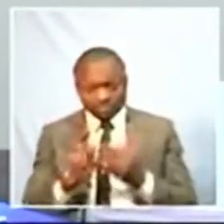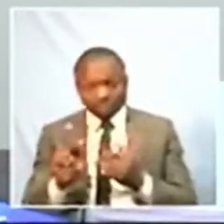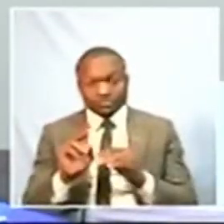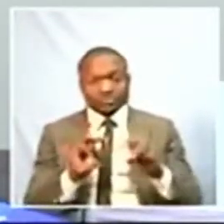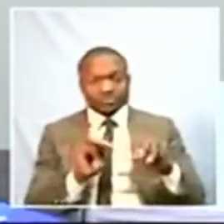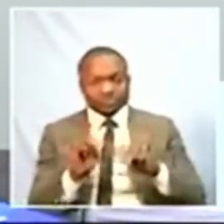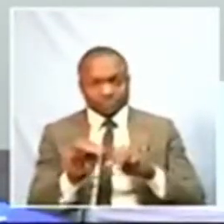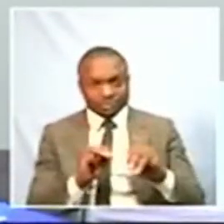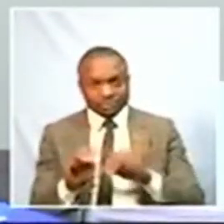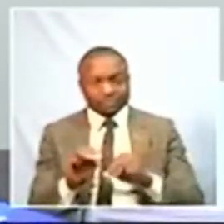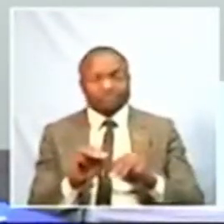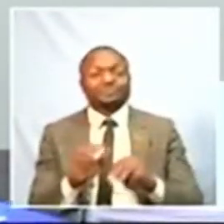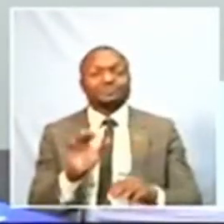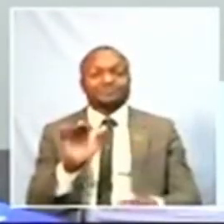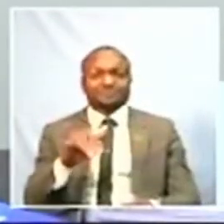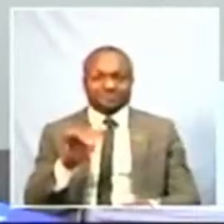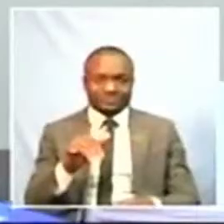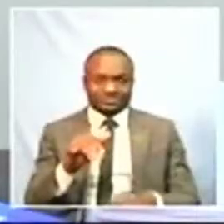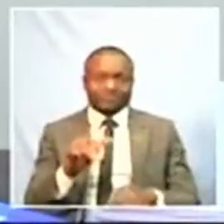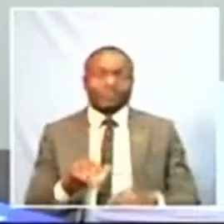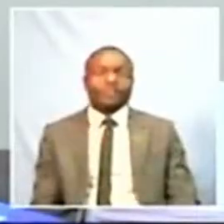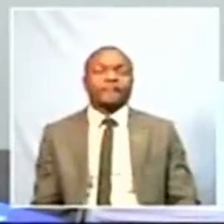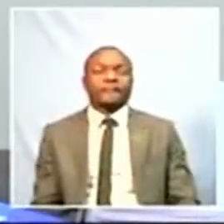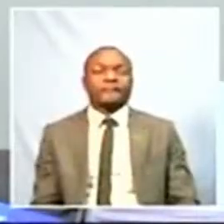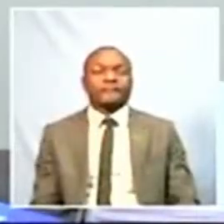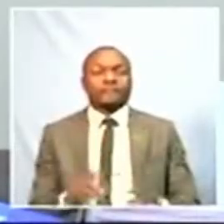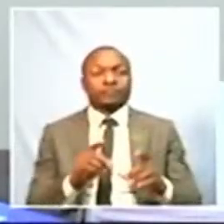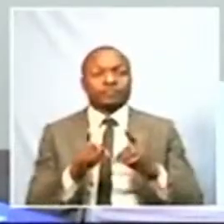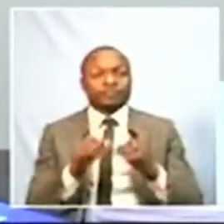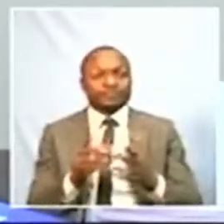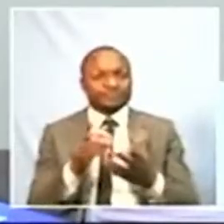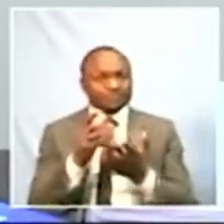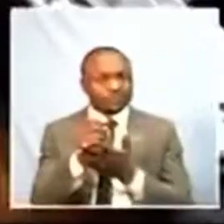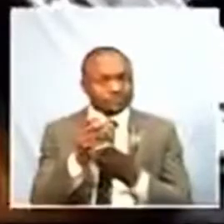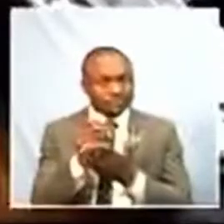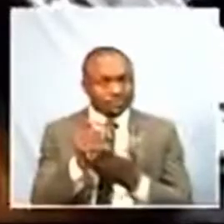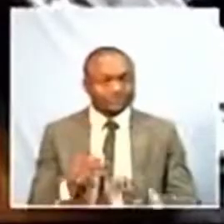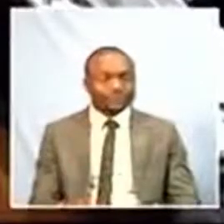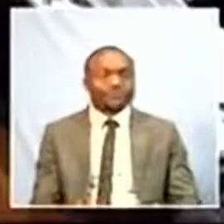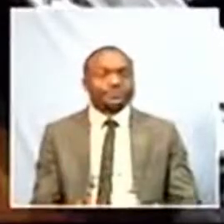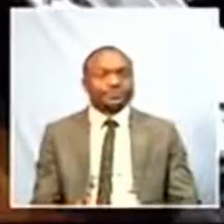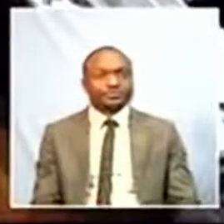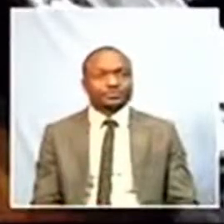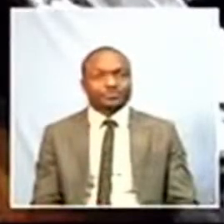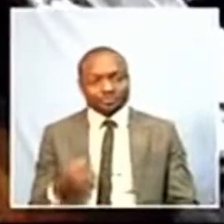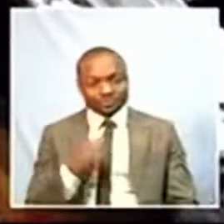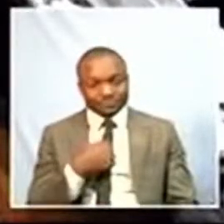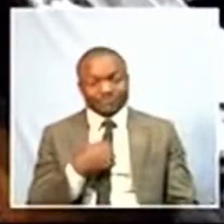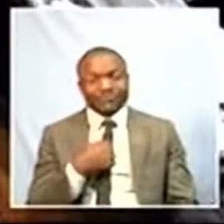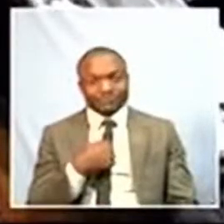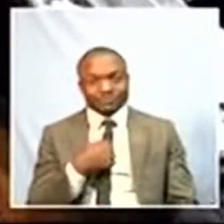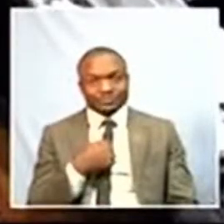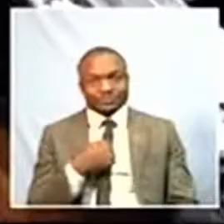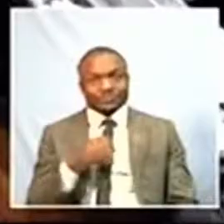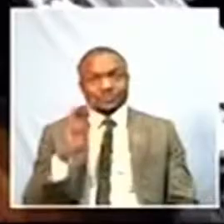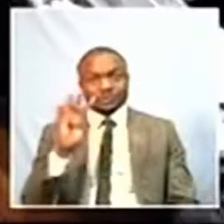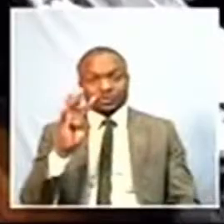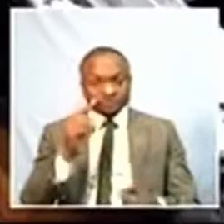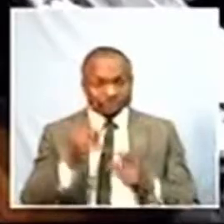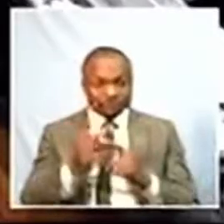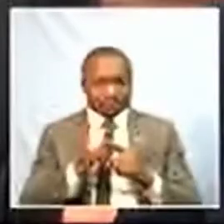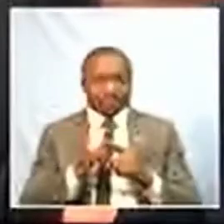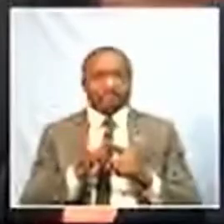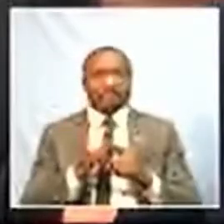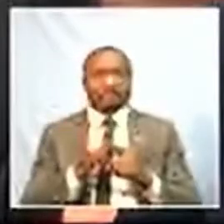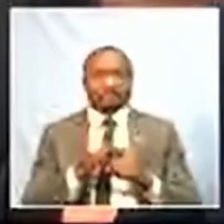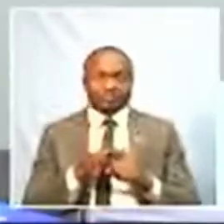all these years, isn't it? Yes, Chair. Director Finance? I went this year. I'm 4 months old, Chair. Thank